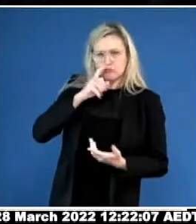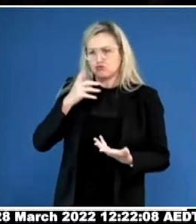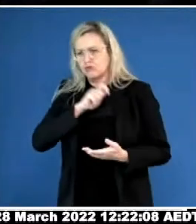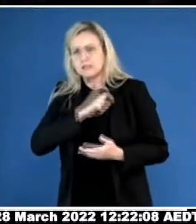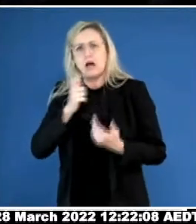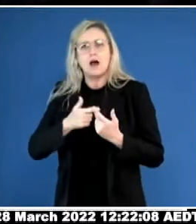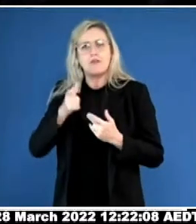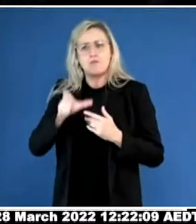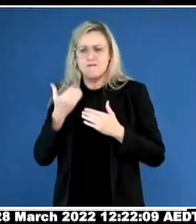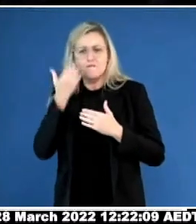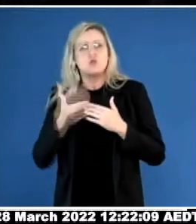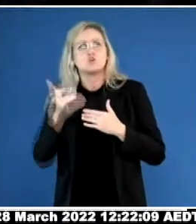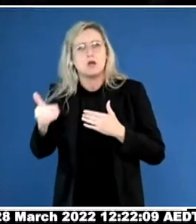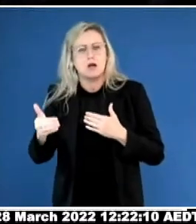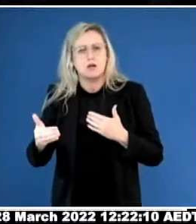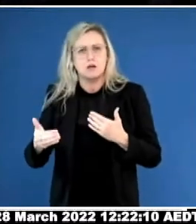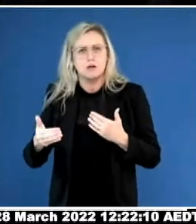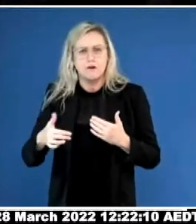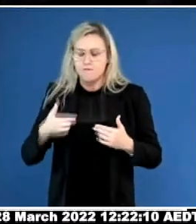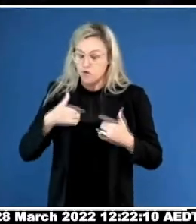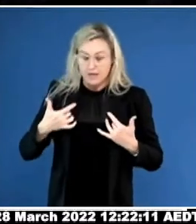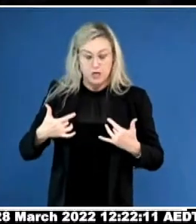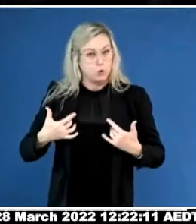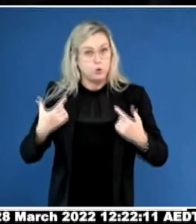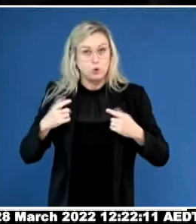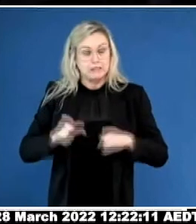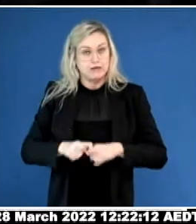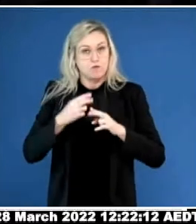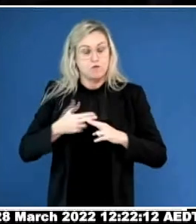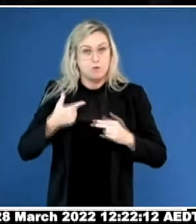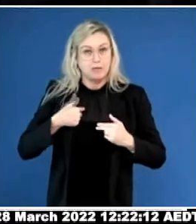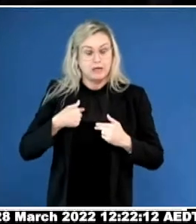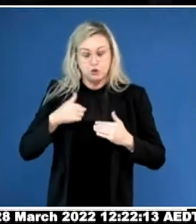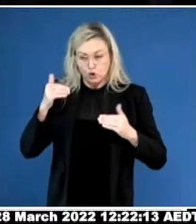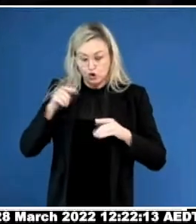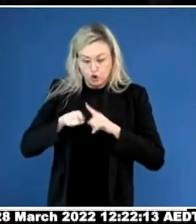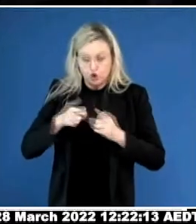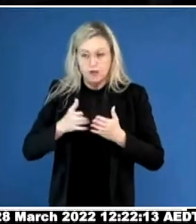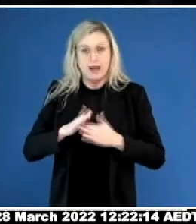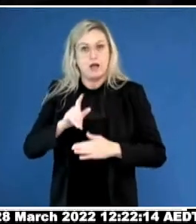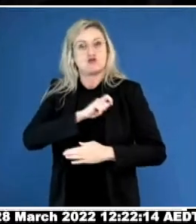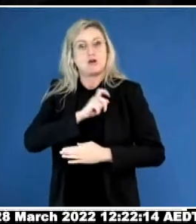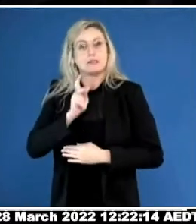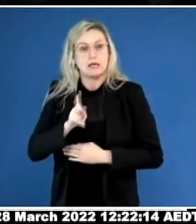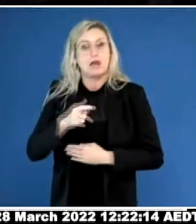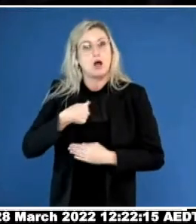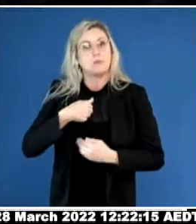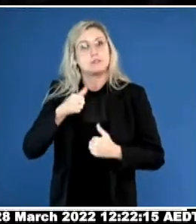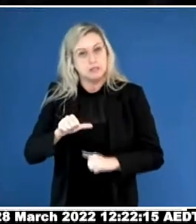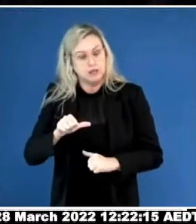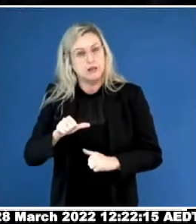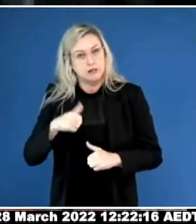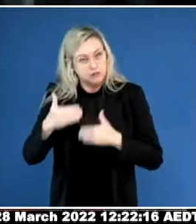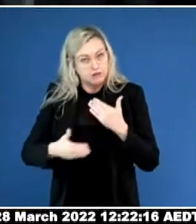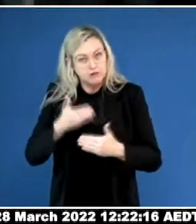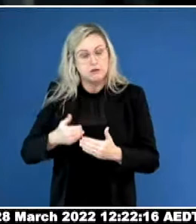long time to rebuild. And I'm still rebuilding it. Can I ask you about how you